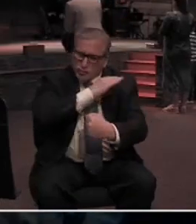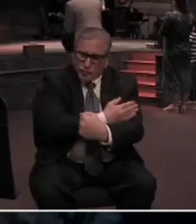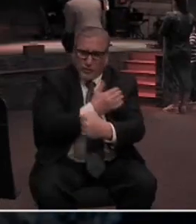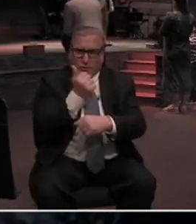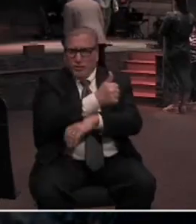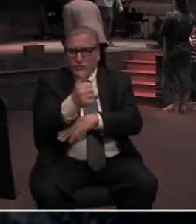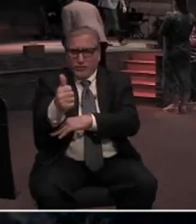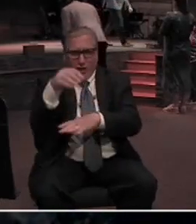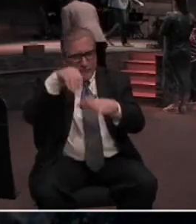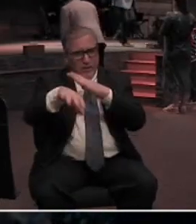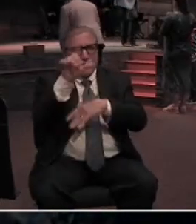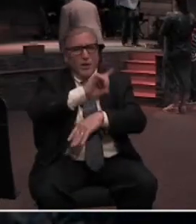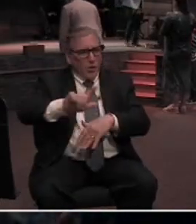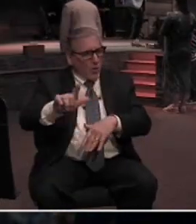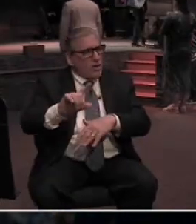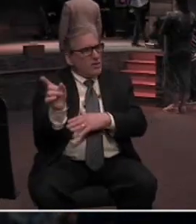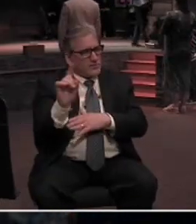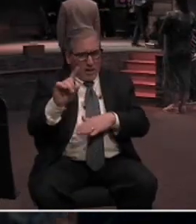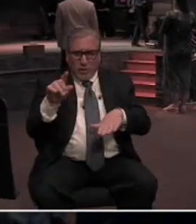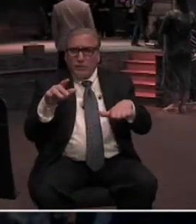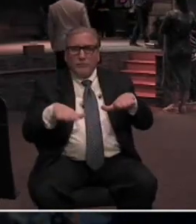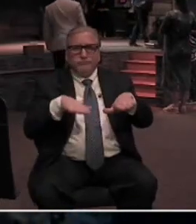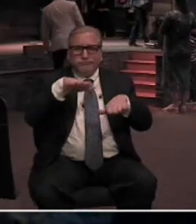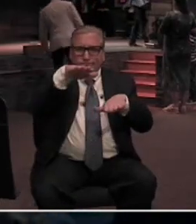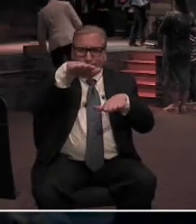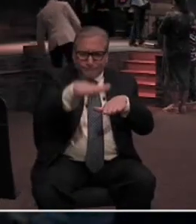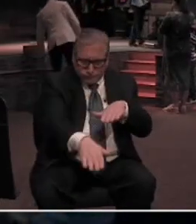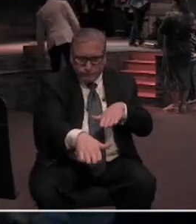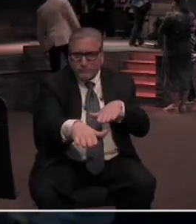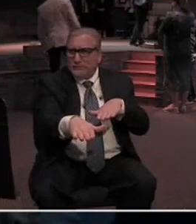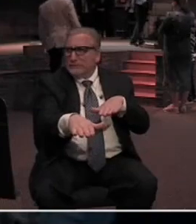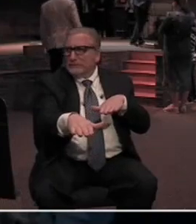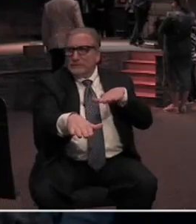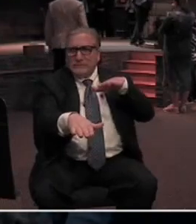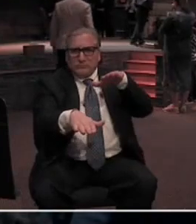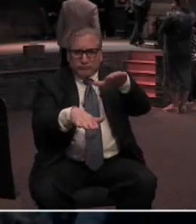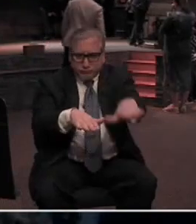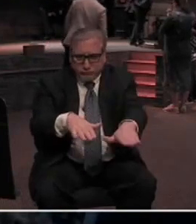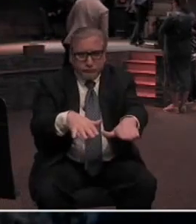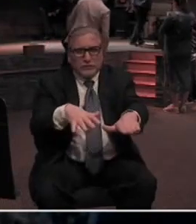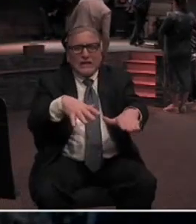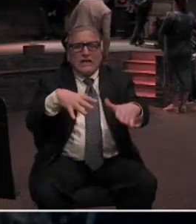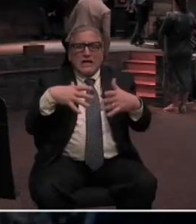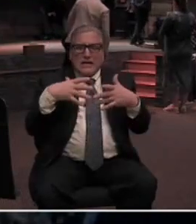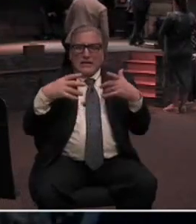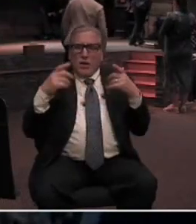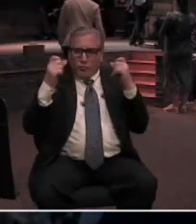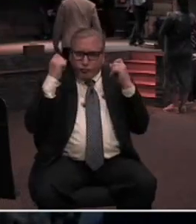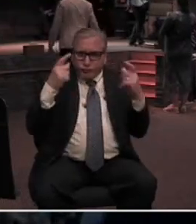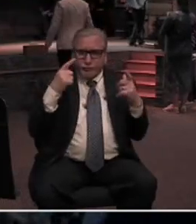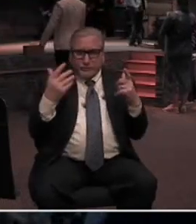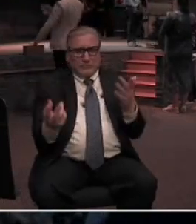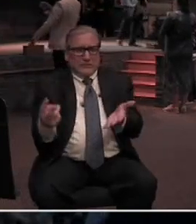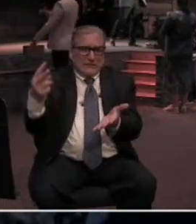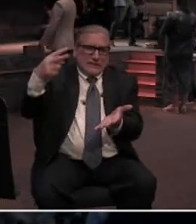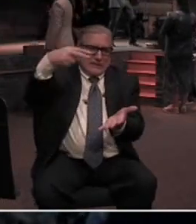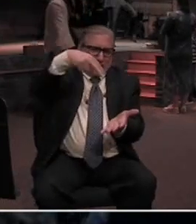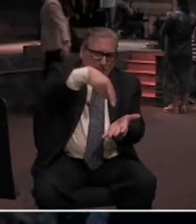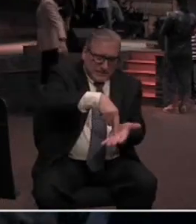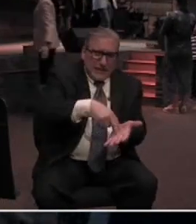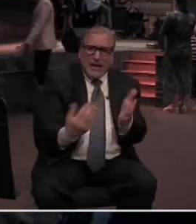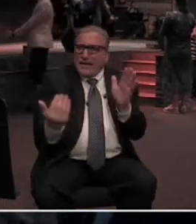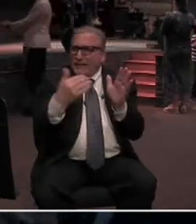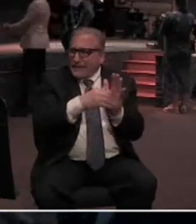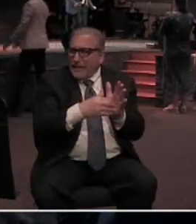Lord. Somebody put one foot in front of the other and get out of bed again and walk to the hall, because you're about